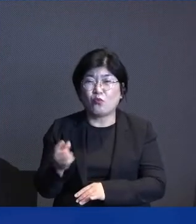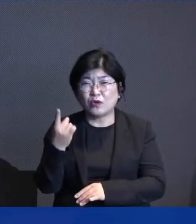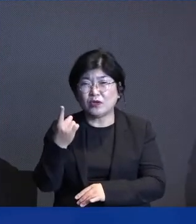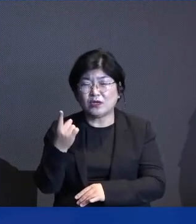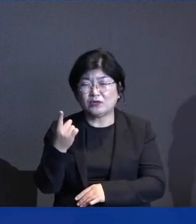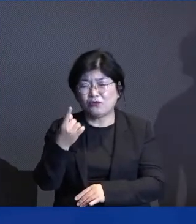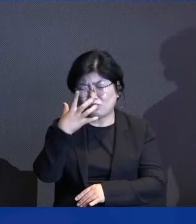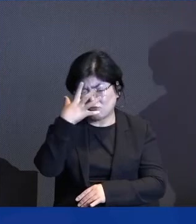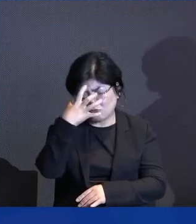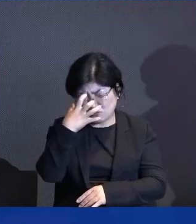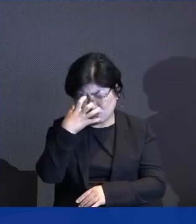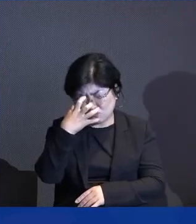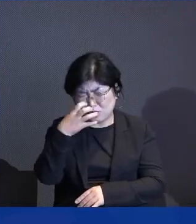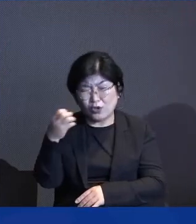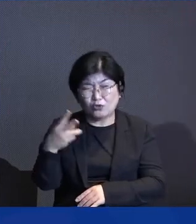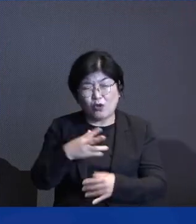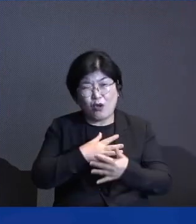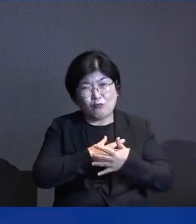anxiety.